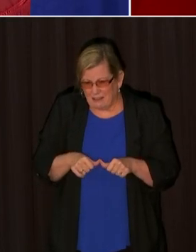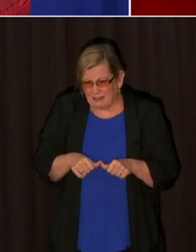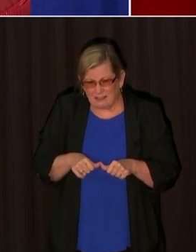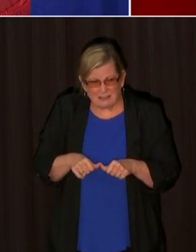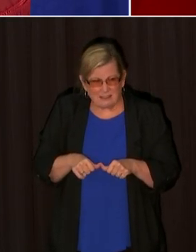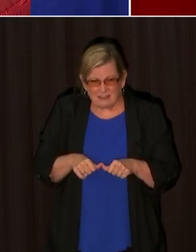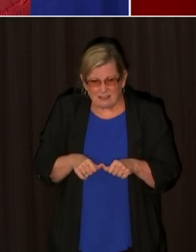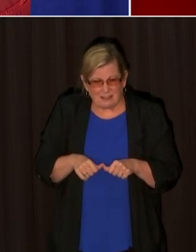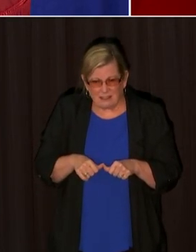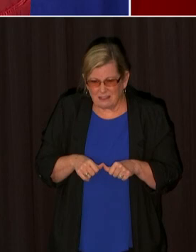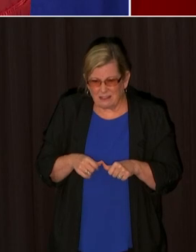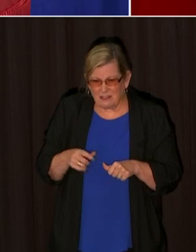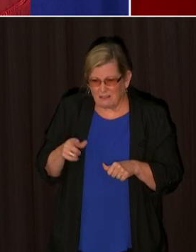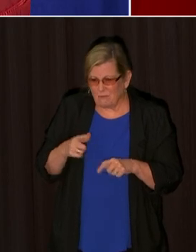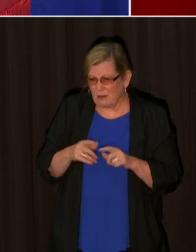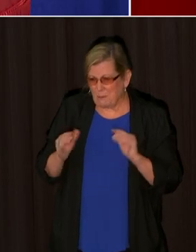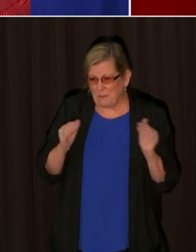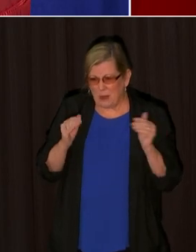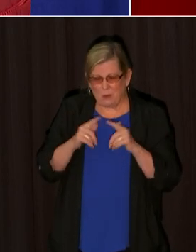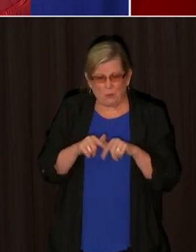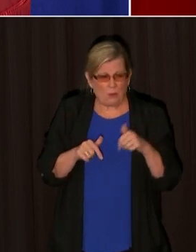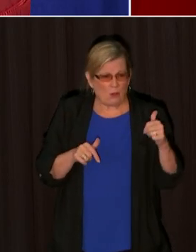these other places where they're having